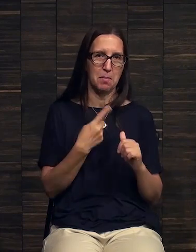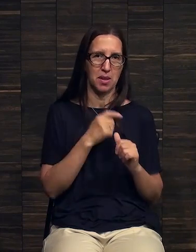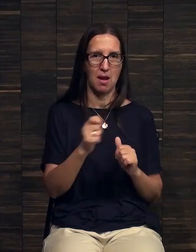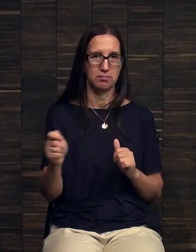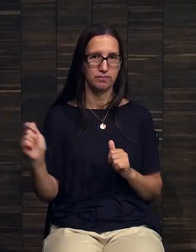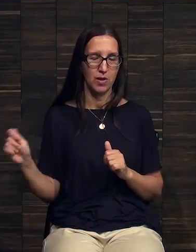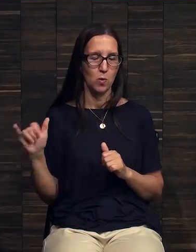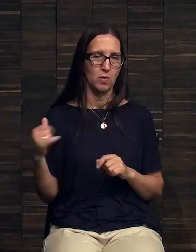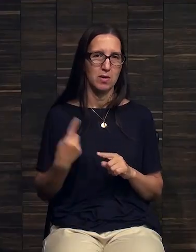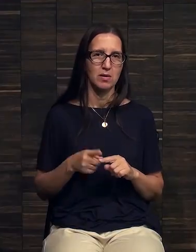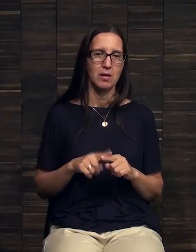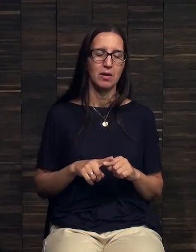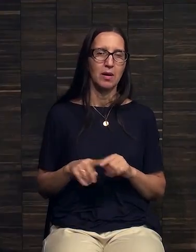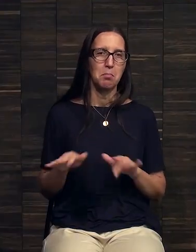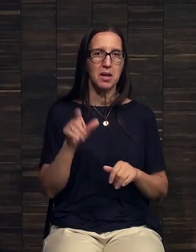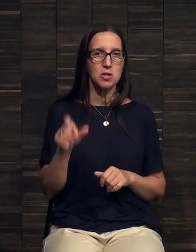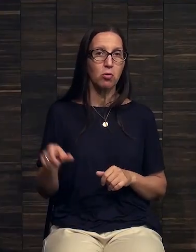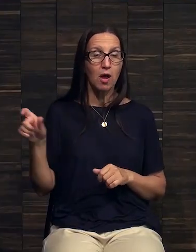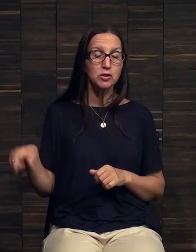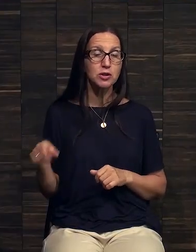the names were really strange.